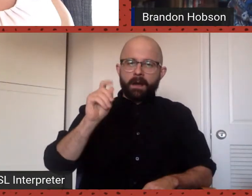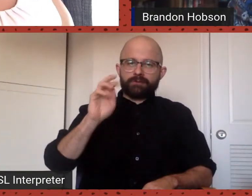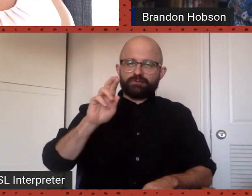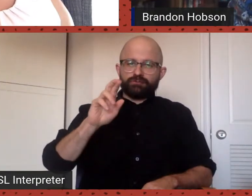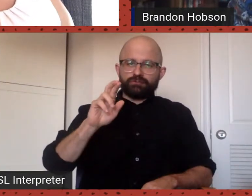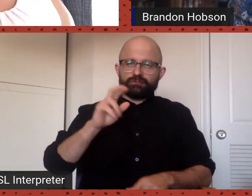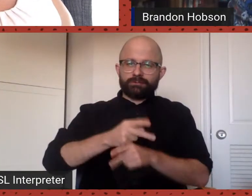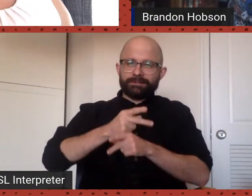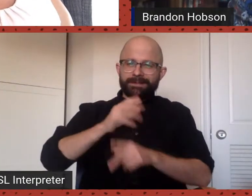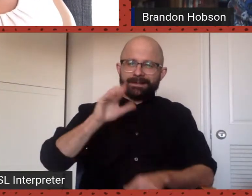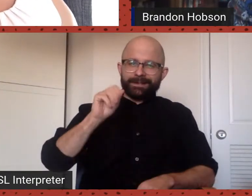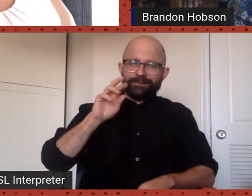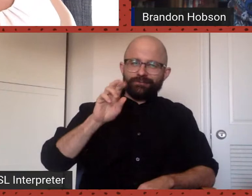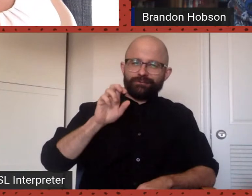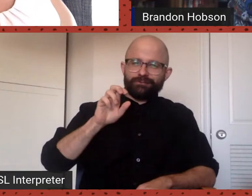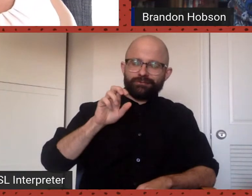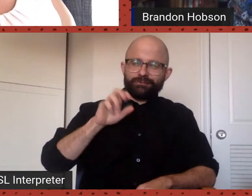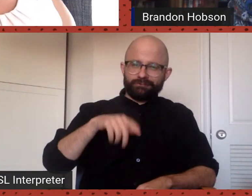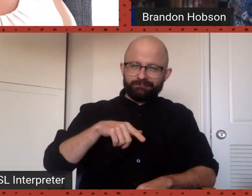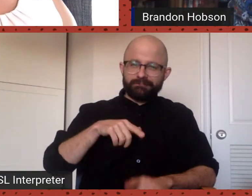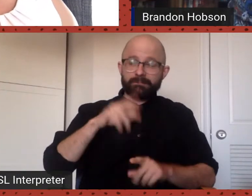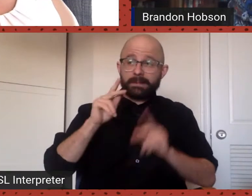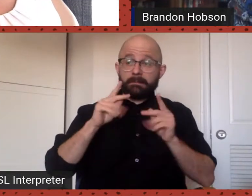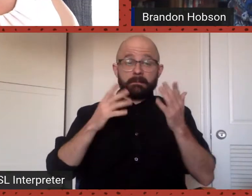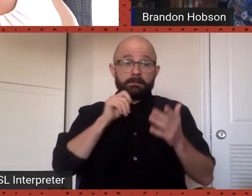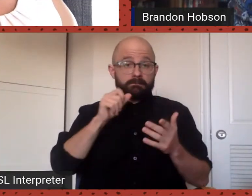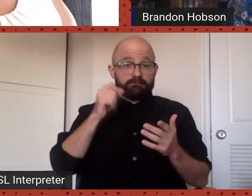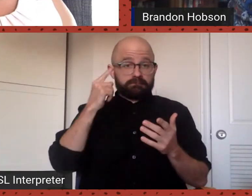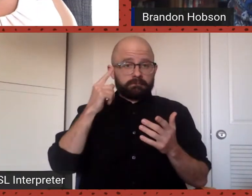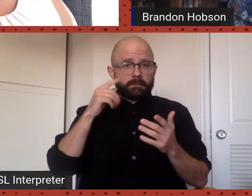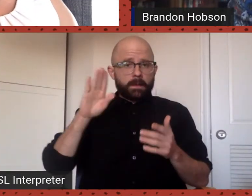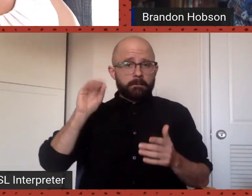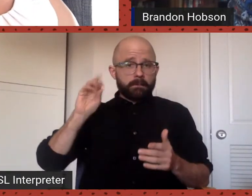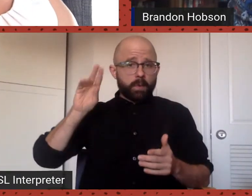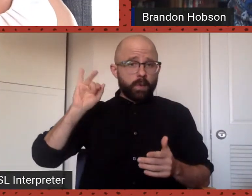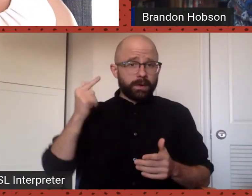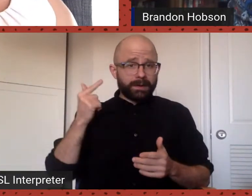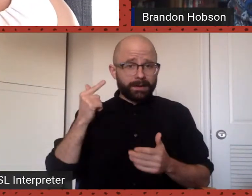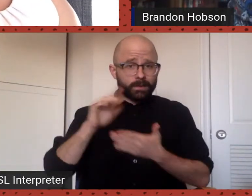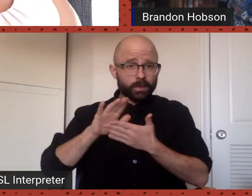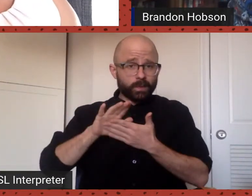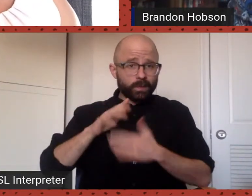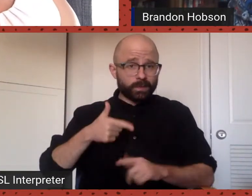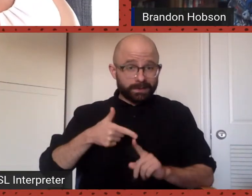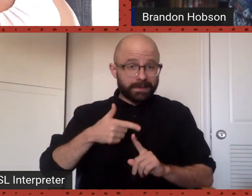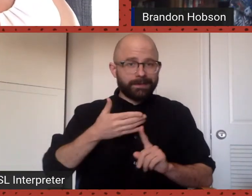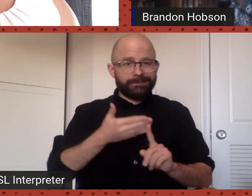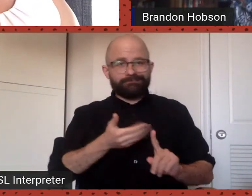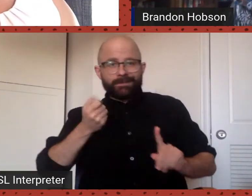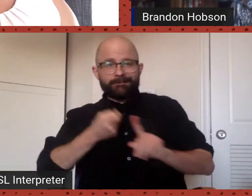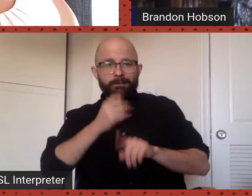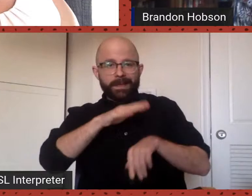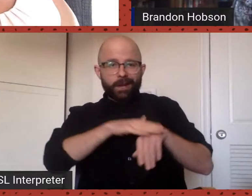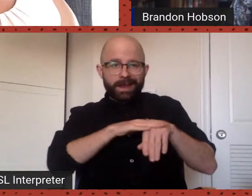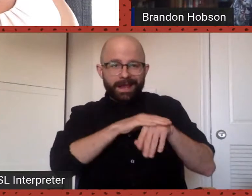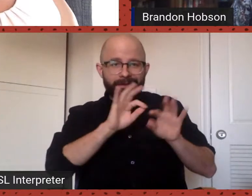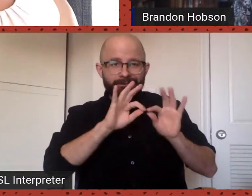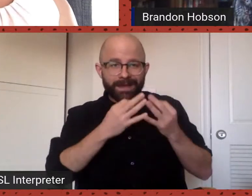the histories around boarding schools, right, and being taken out of their native families, or